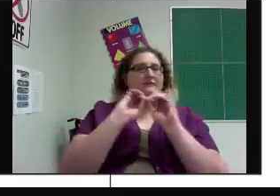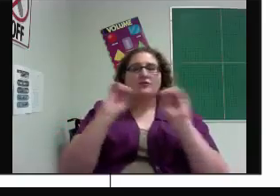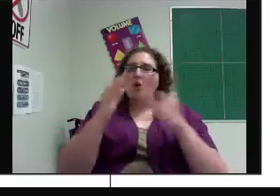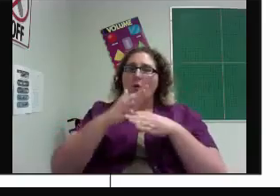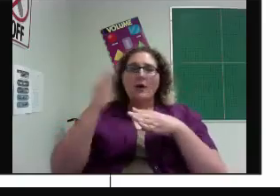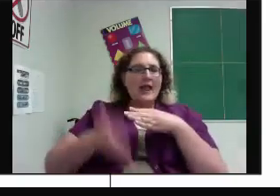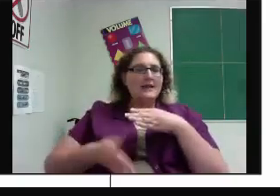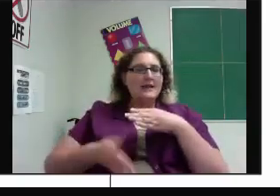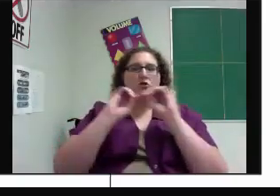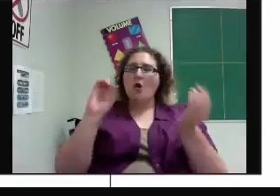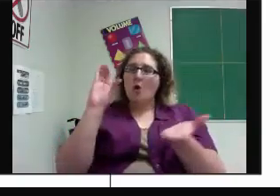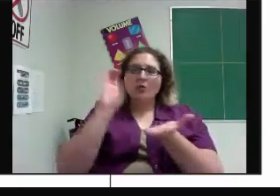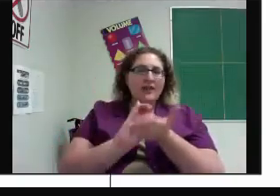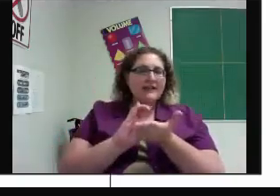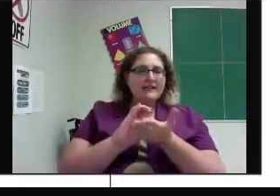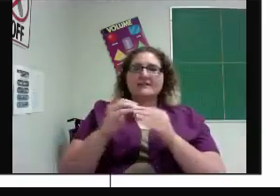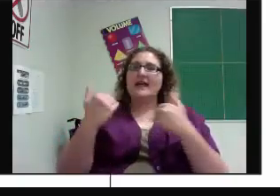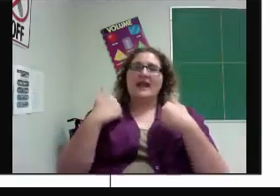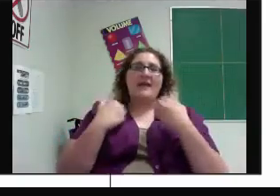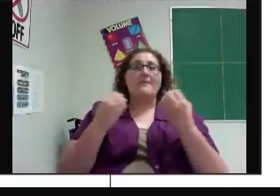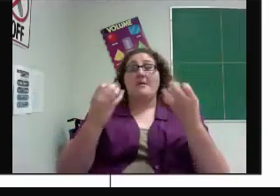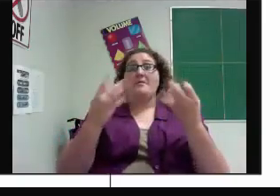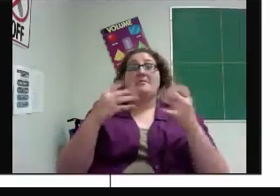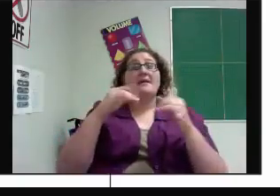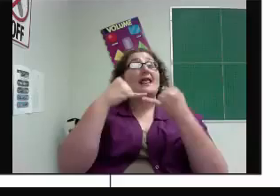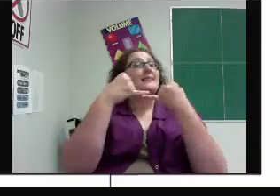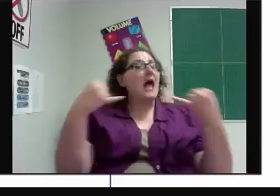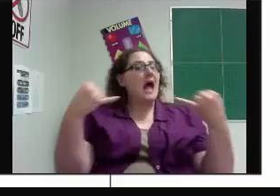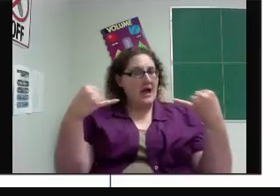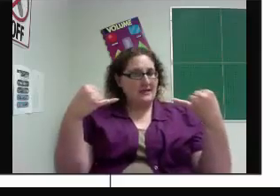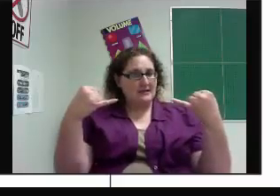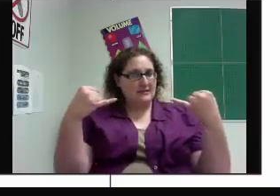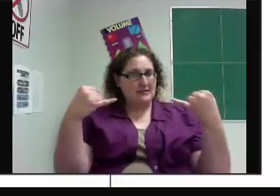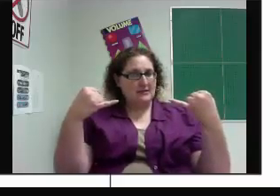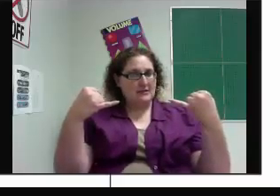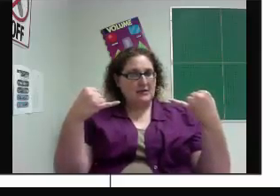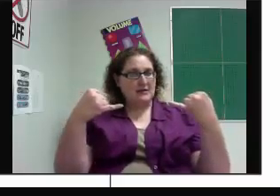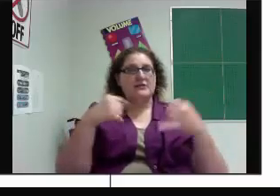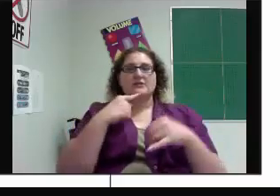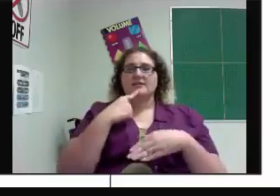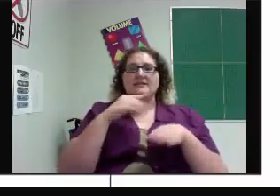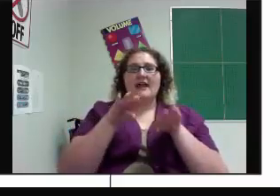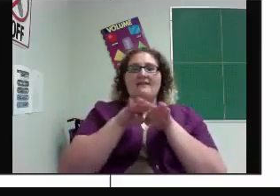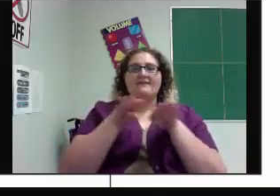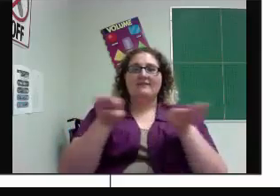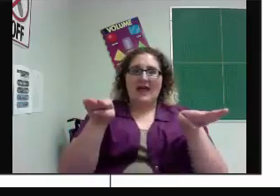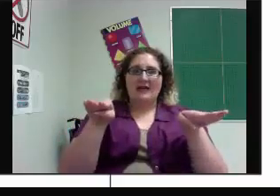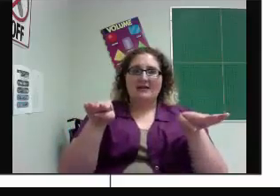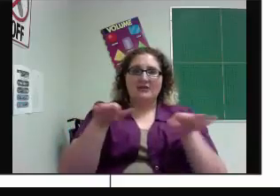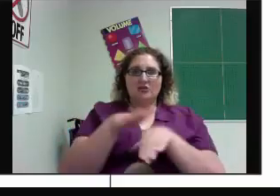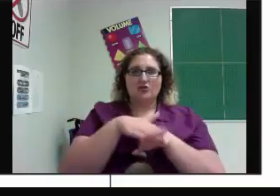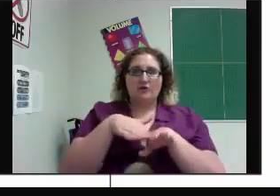no thickness, and also contains infinitely many lines. So we're going to say flat surface